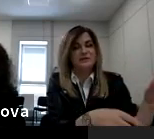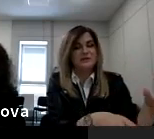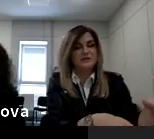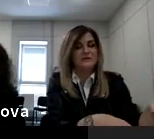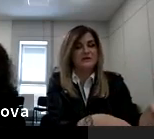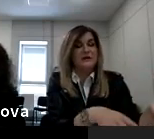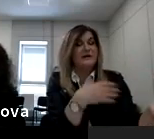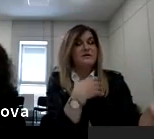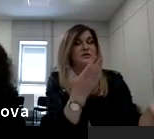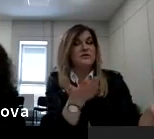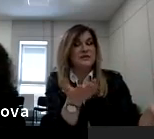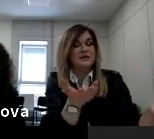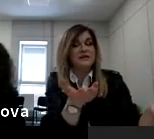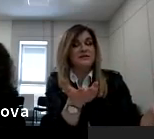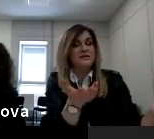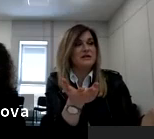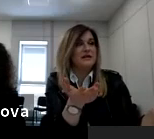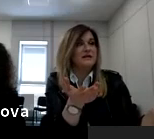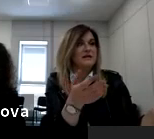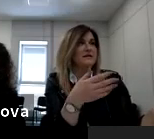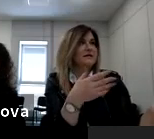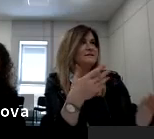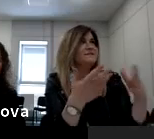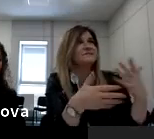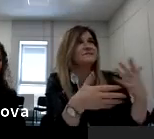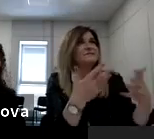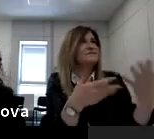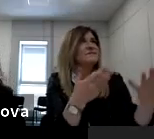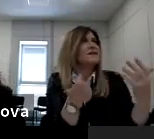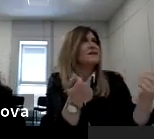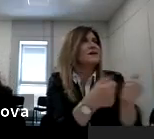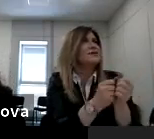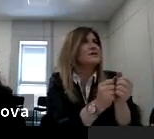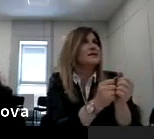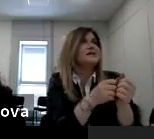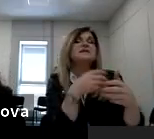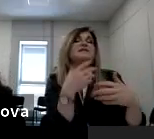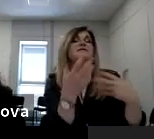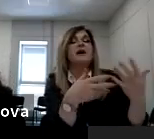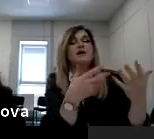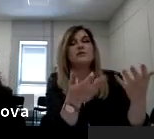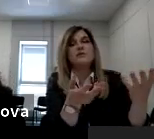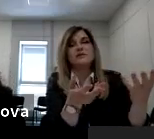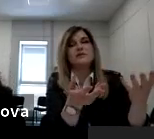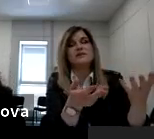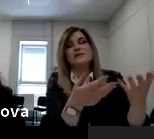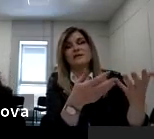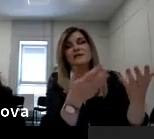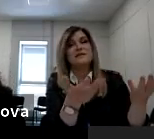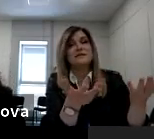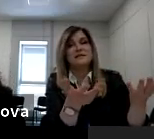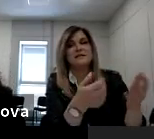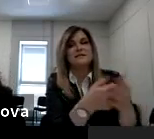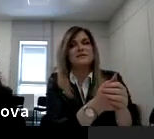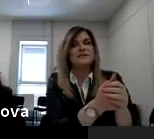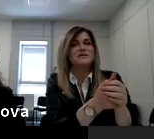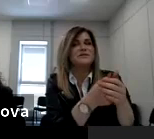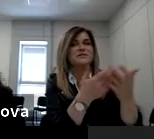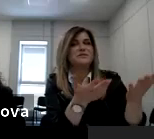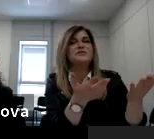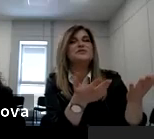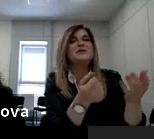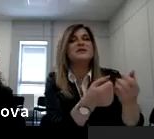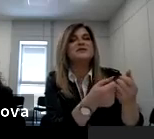interesting about it? I'm just always trying to tell, how to say, if I was a listener,